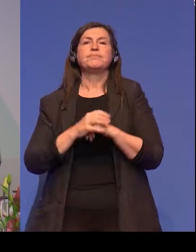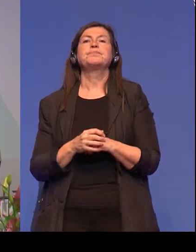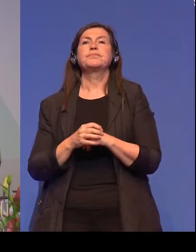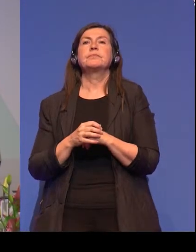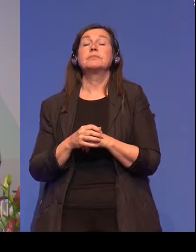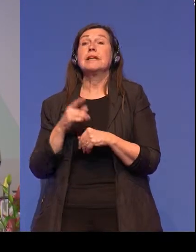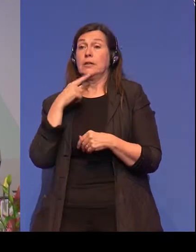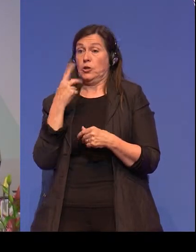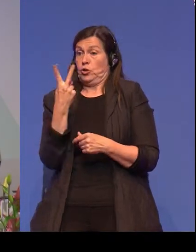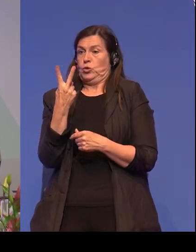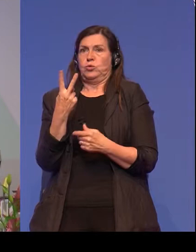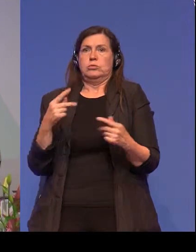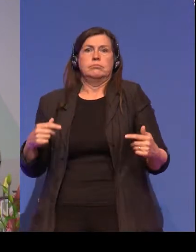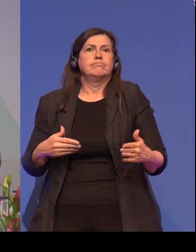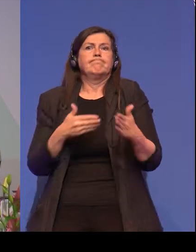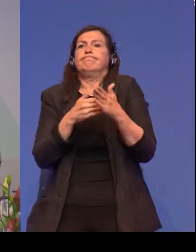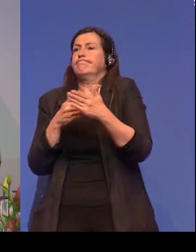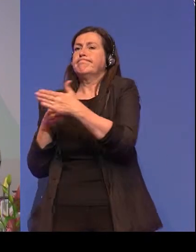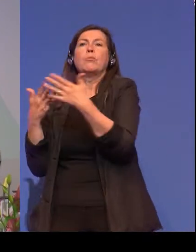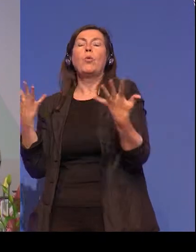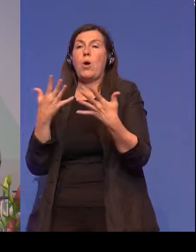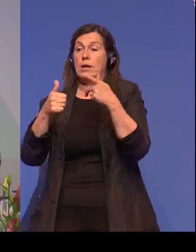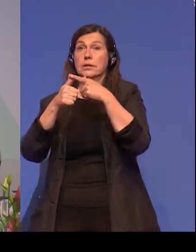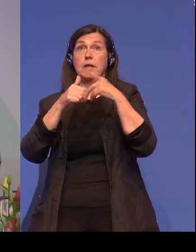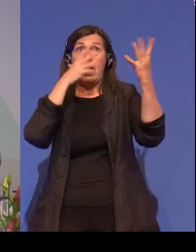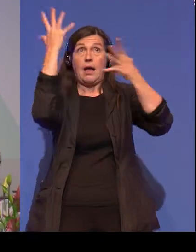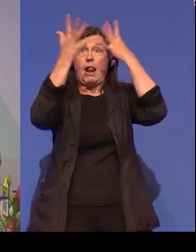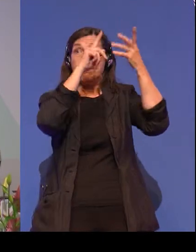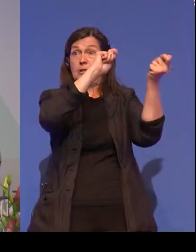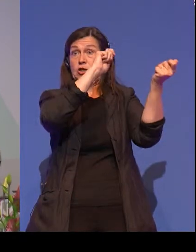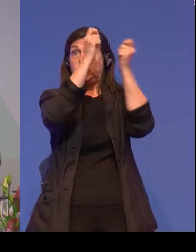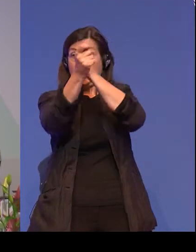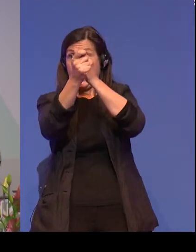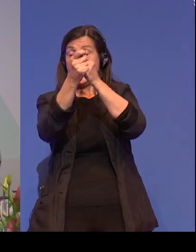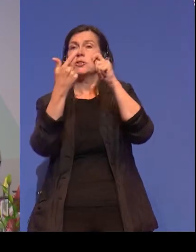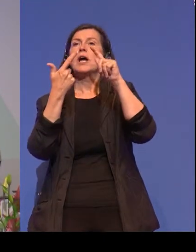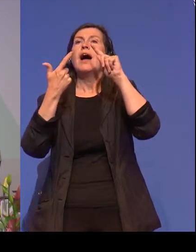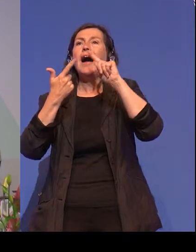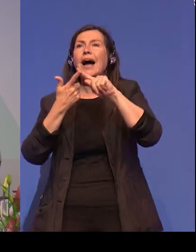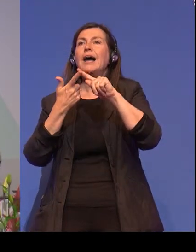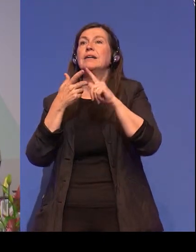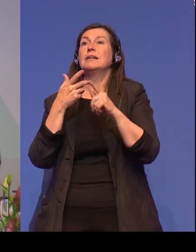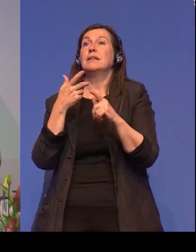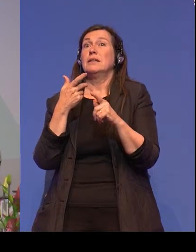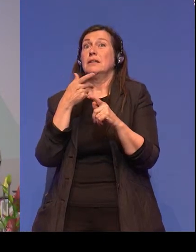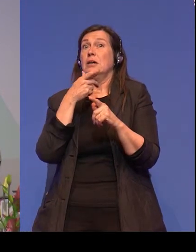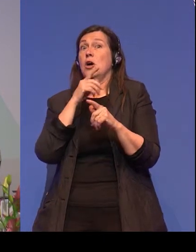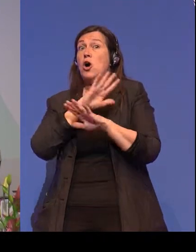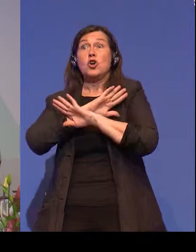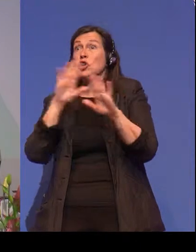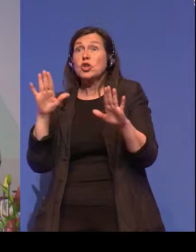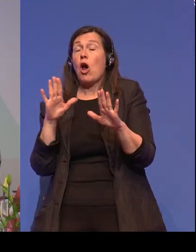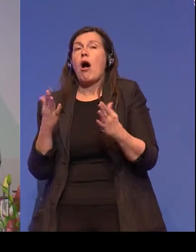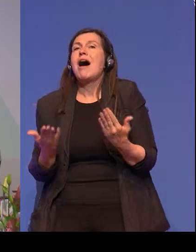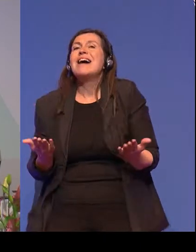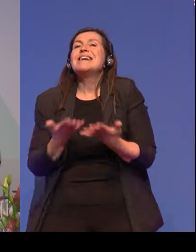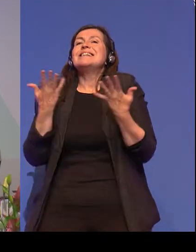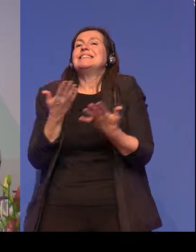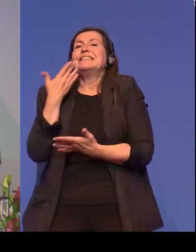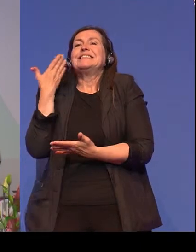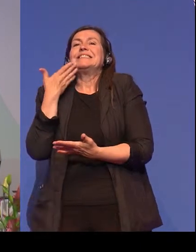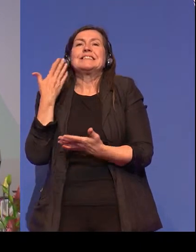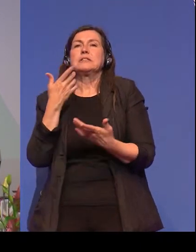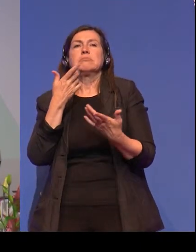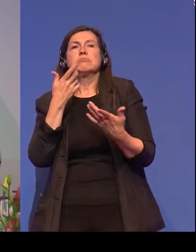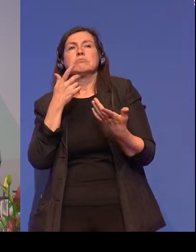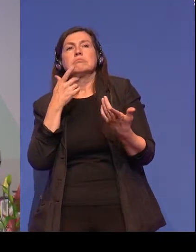challenges of a changing climate and intensifying disaster risk would not be easy to overcome.